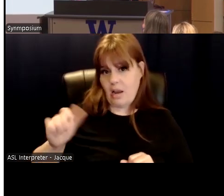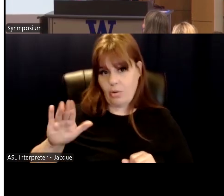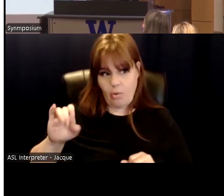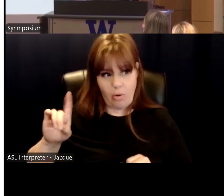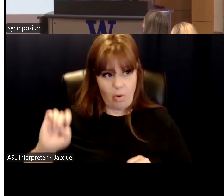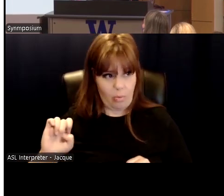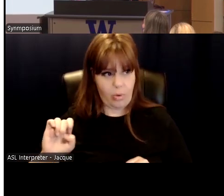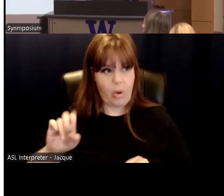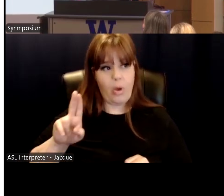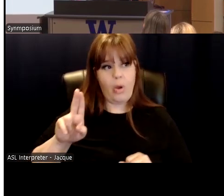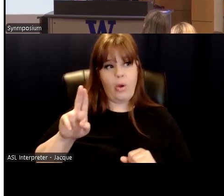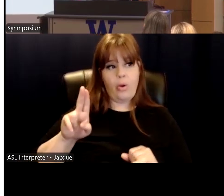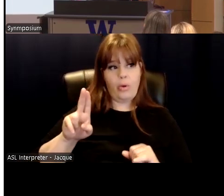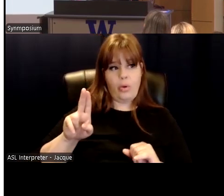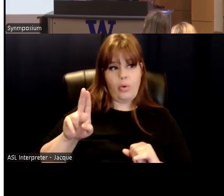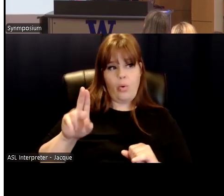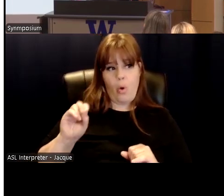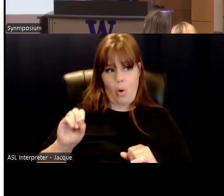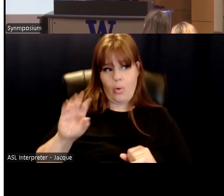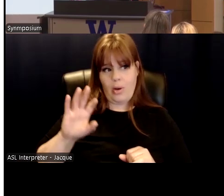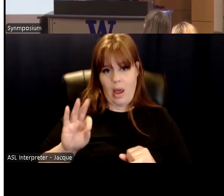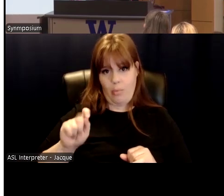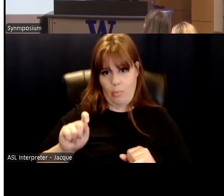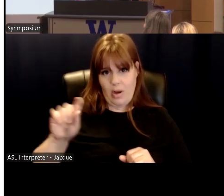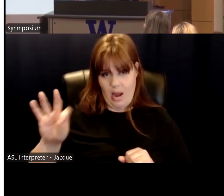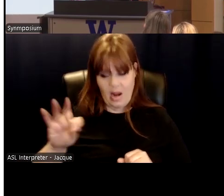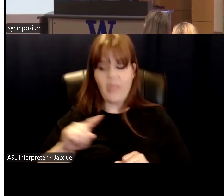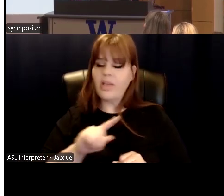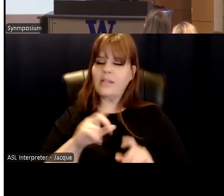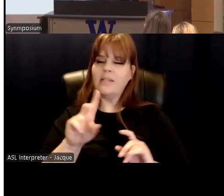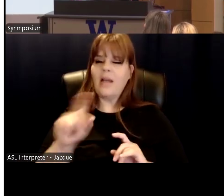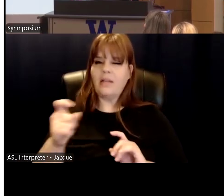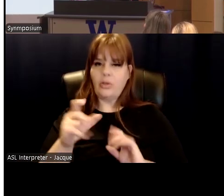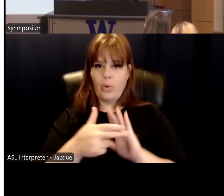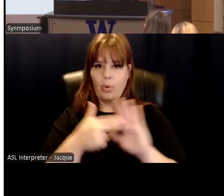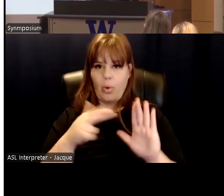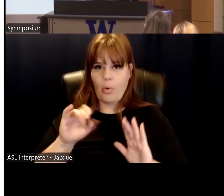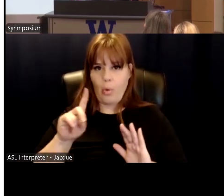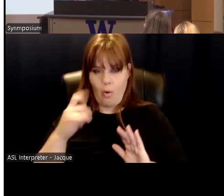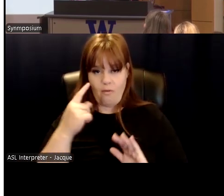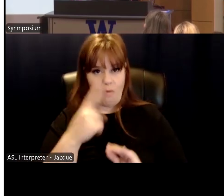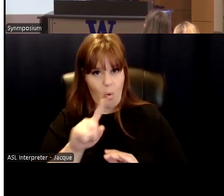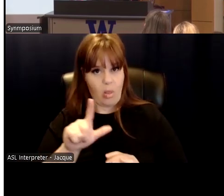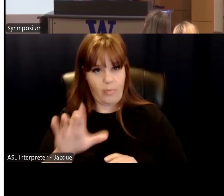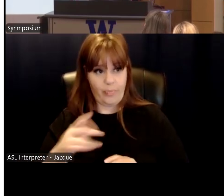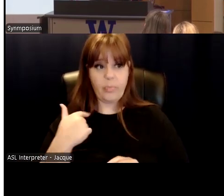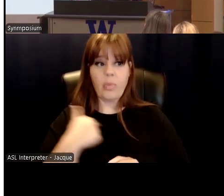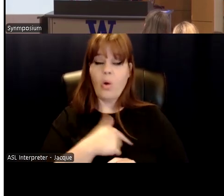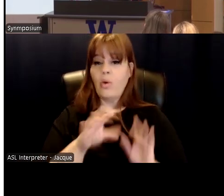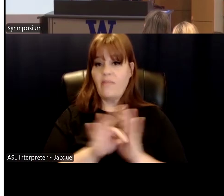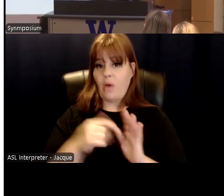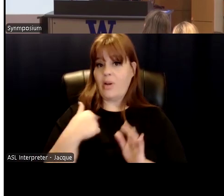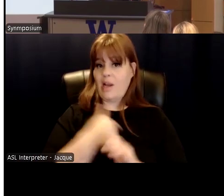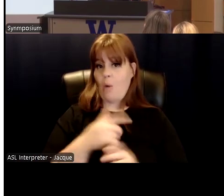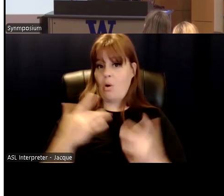post-COVID condition. So this is the diagnosis code for long COVID, and we found in our healthcare system, 2 different healthcare systems,